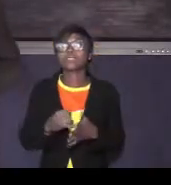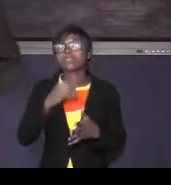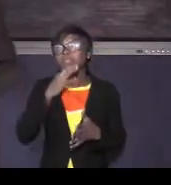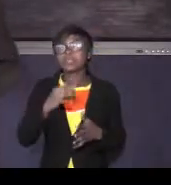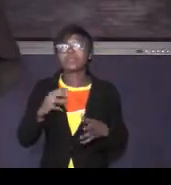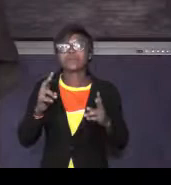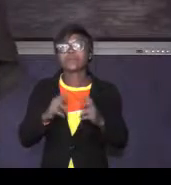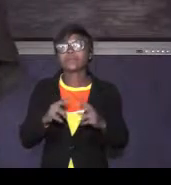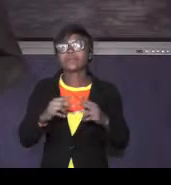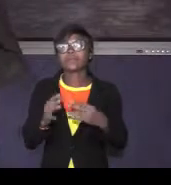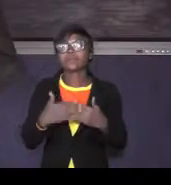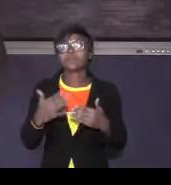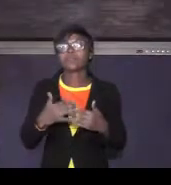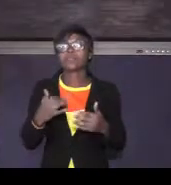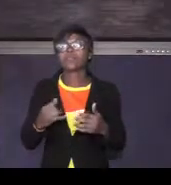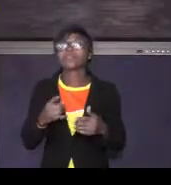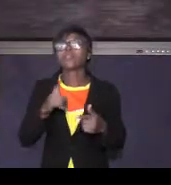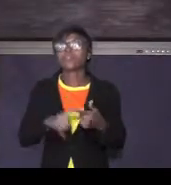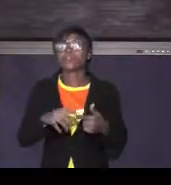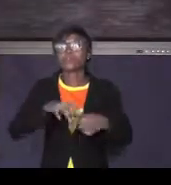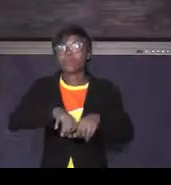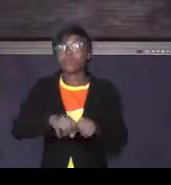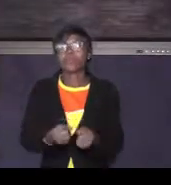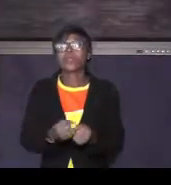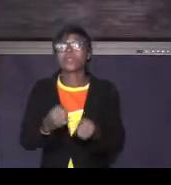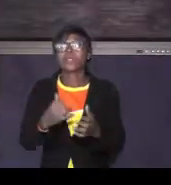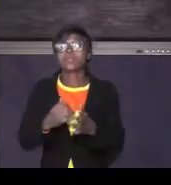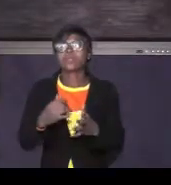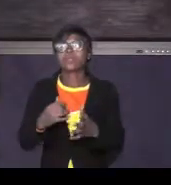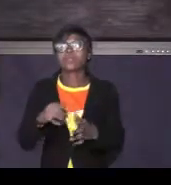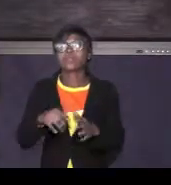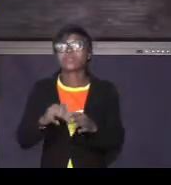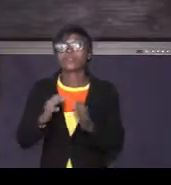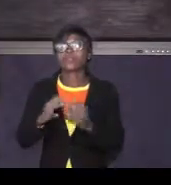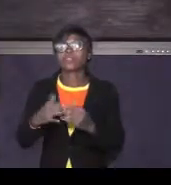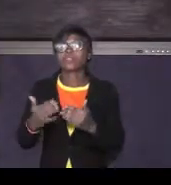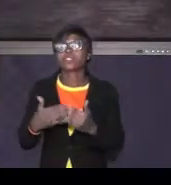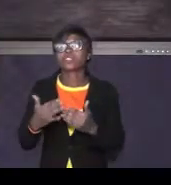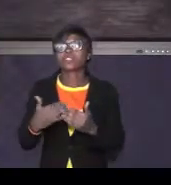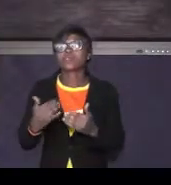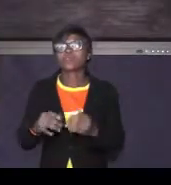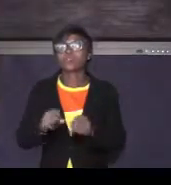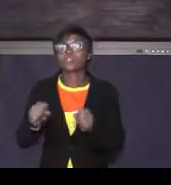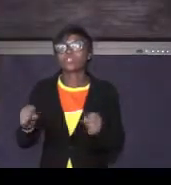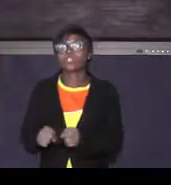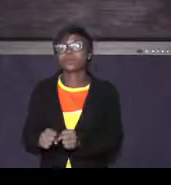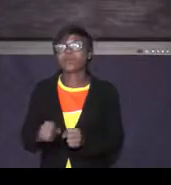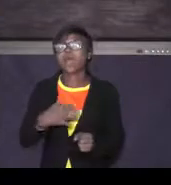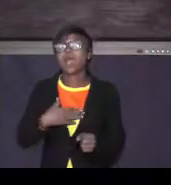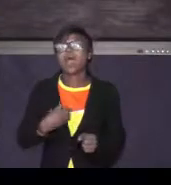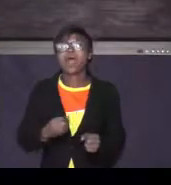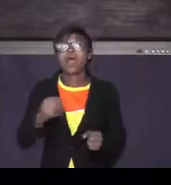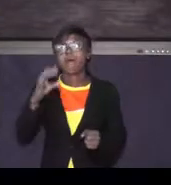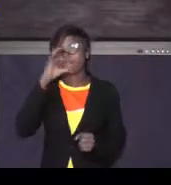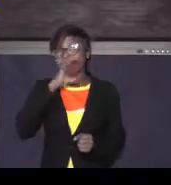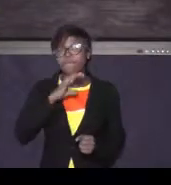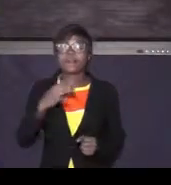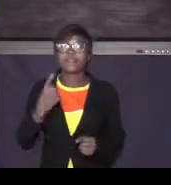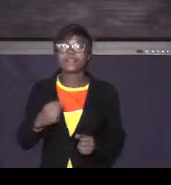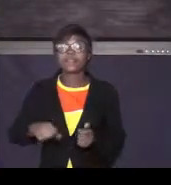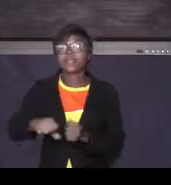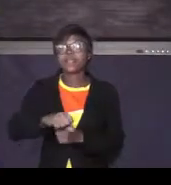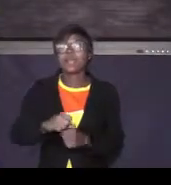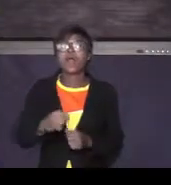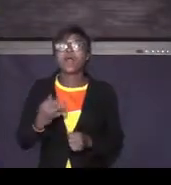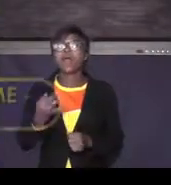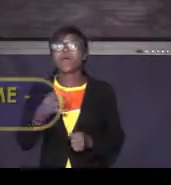quite intuitive, really. So all you have to do is to break a compound shape into simpler shapes, find the area of each simple